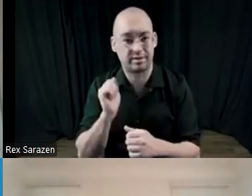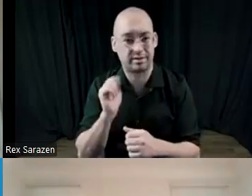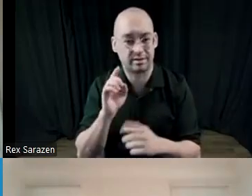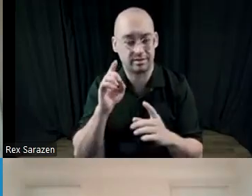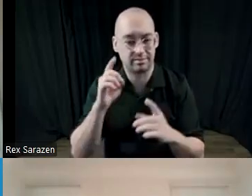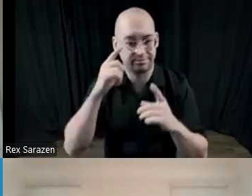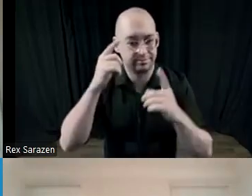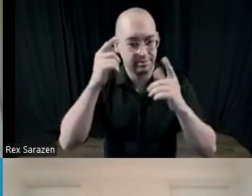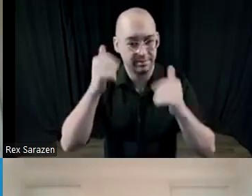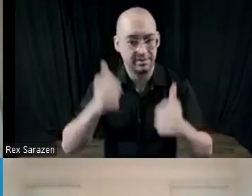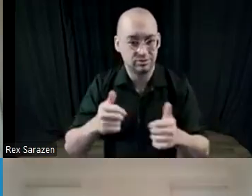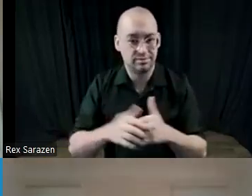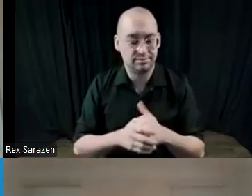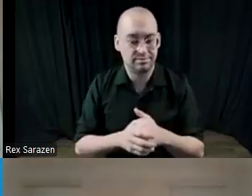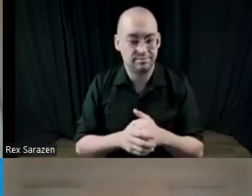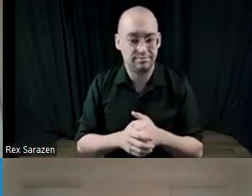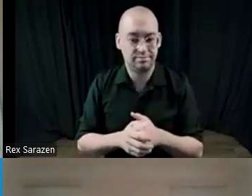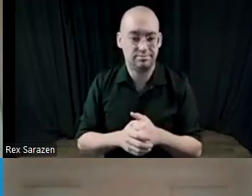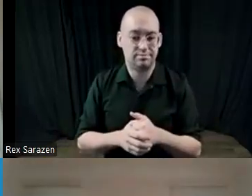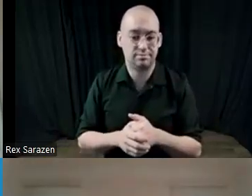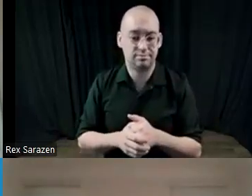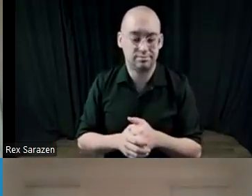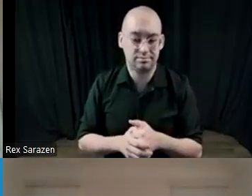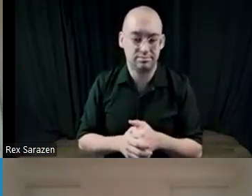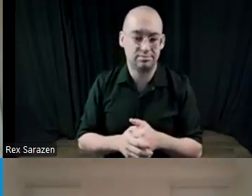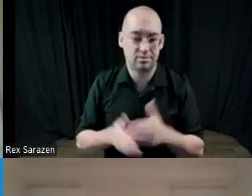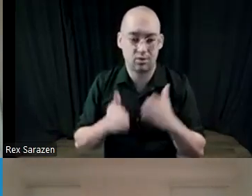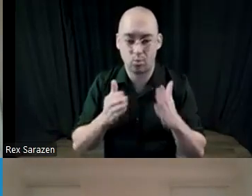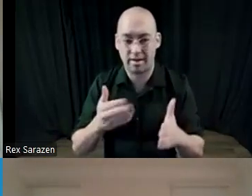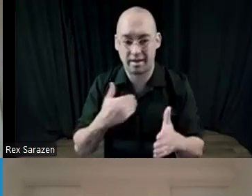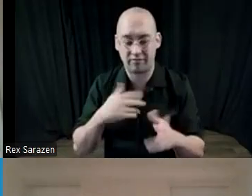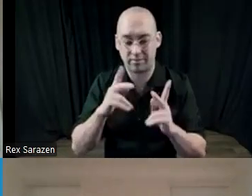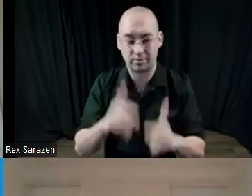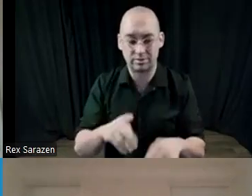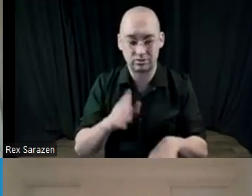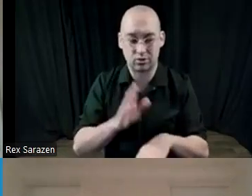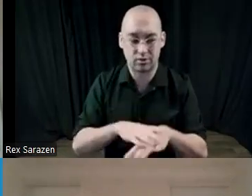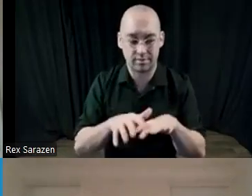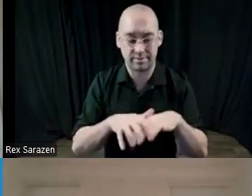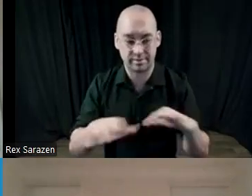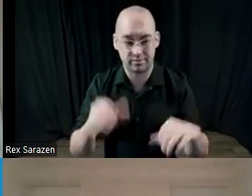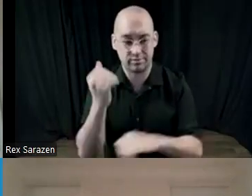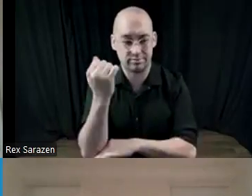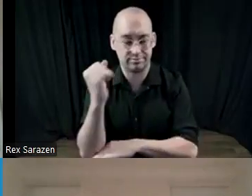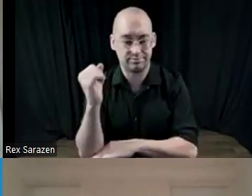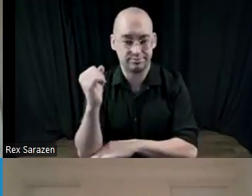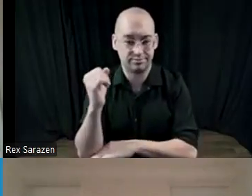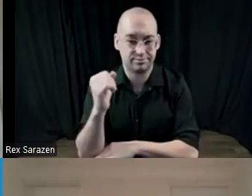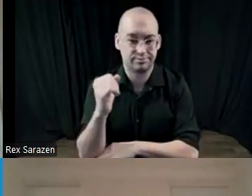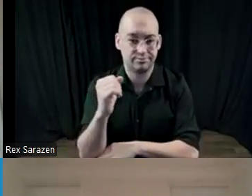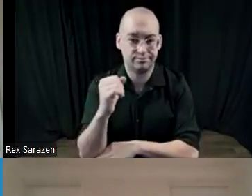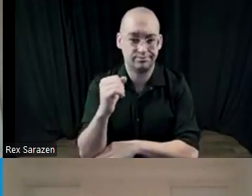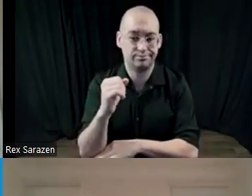there a way that we could have someone on the committee representing an advocacy group or a group that is trying